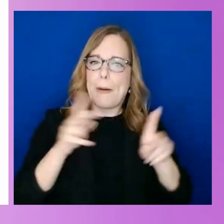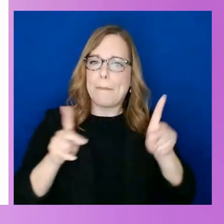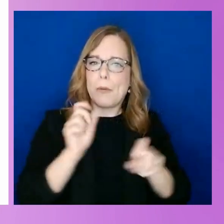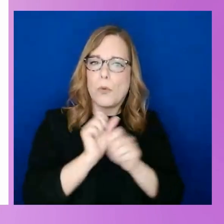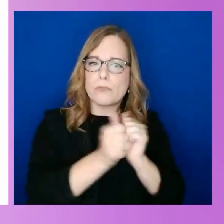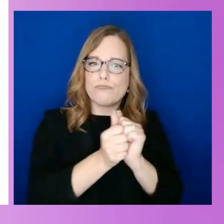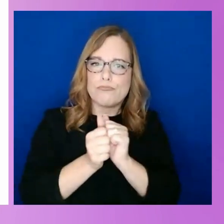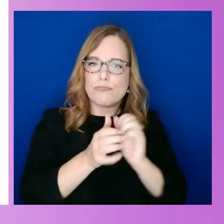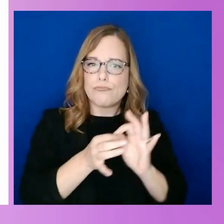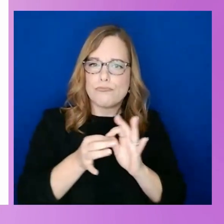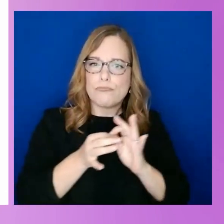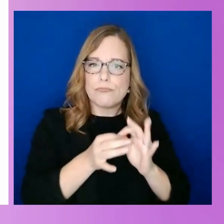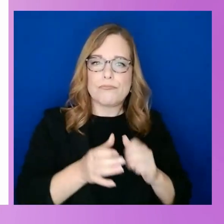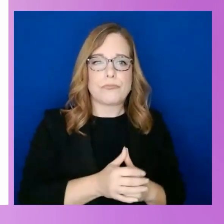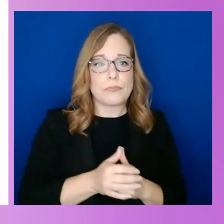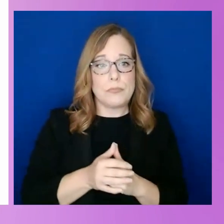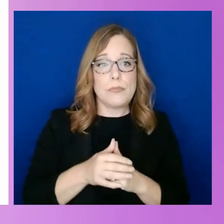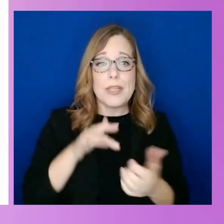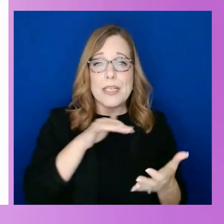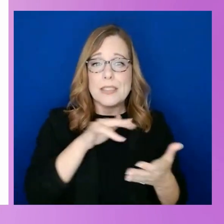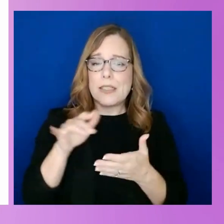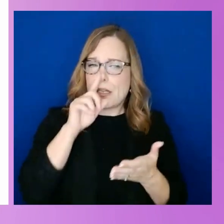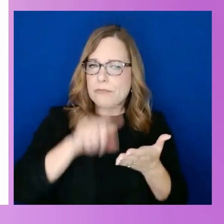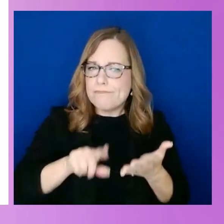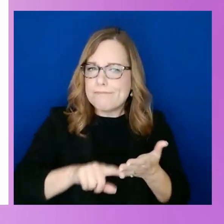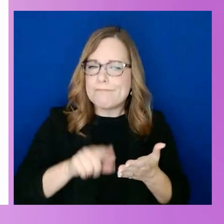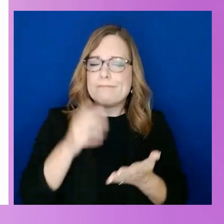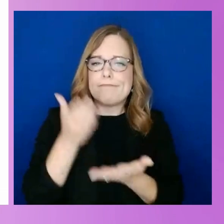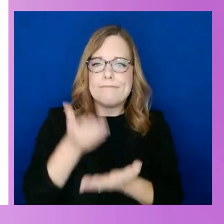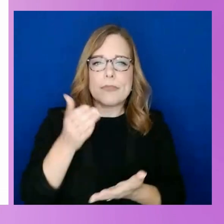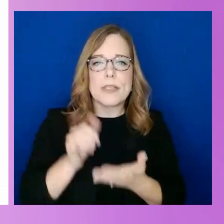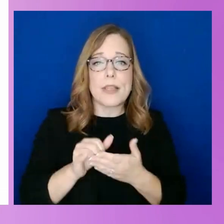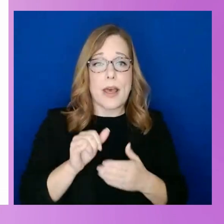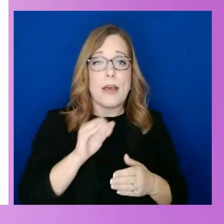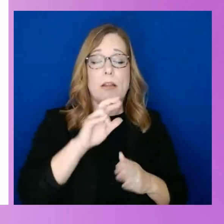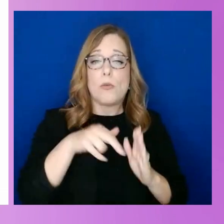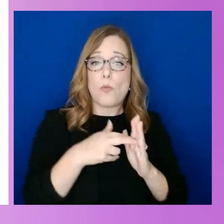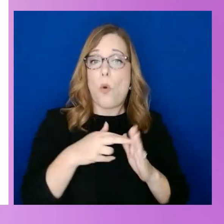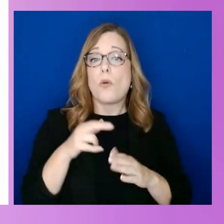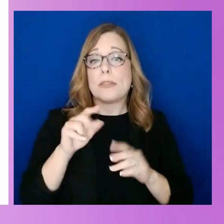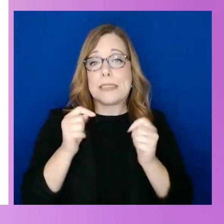neurodivergent employees can be 30% more productive than teams without.